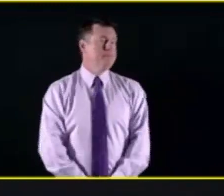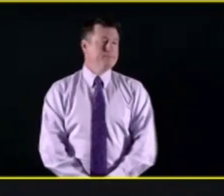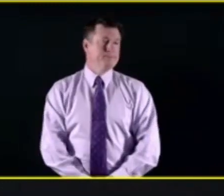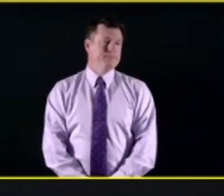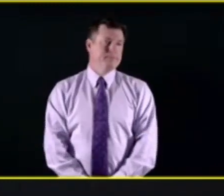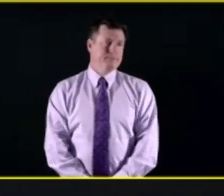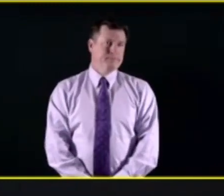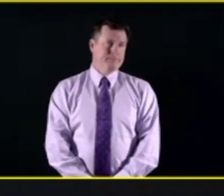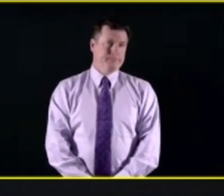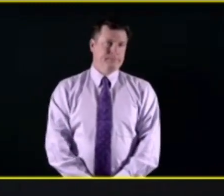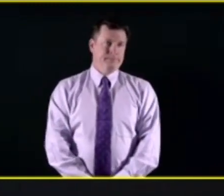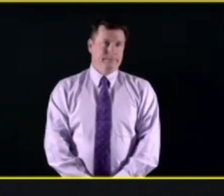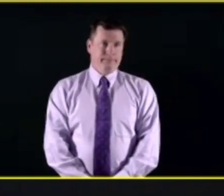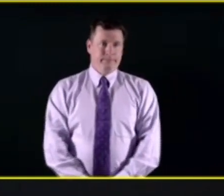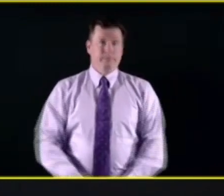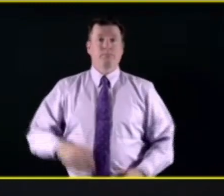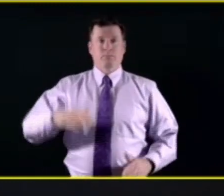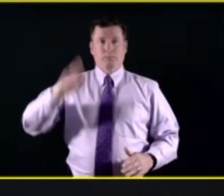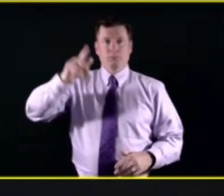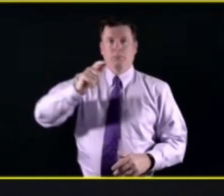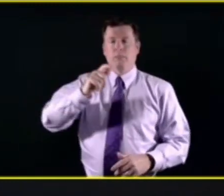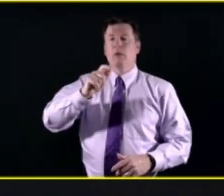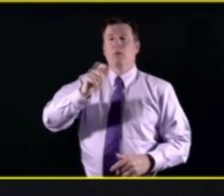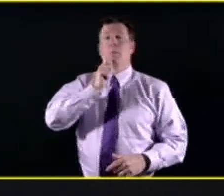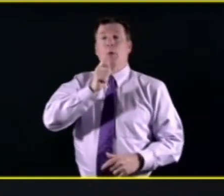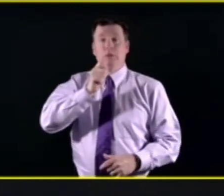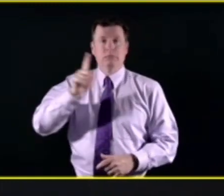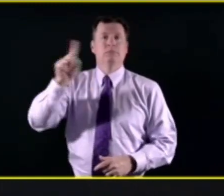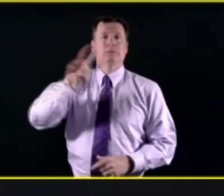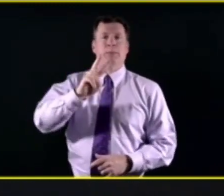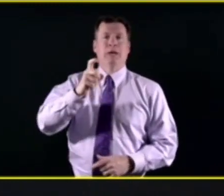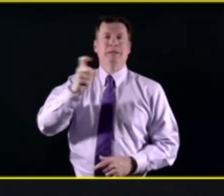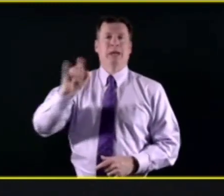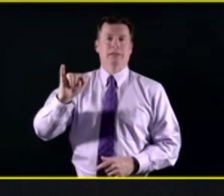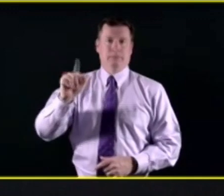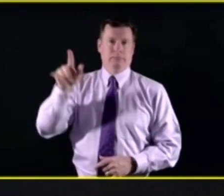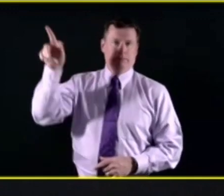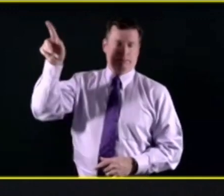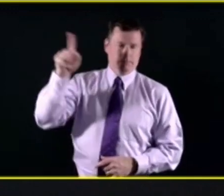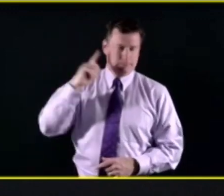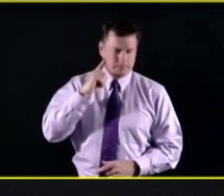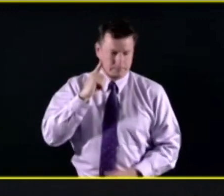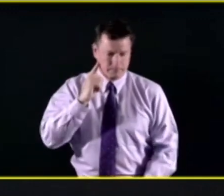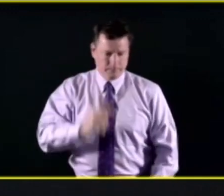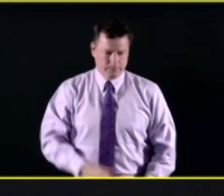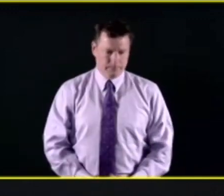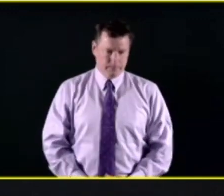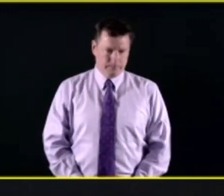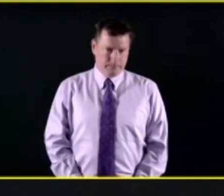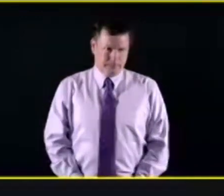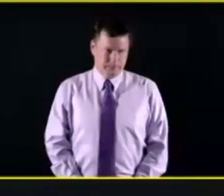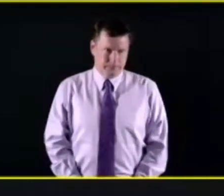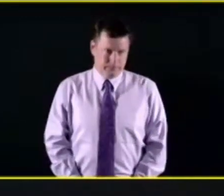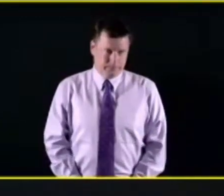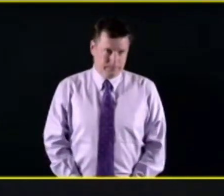from WXXI, do you have a question for researchers or Dr. Mendoza? Yeah, I guess